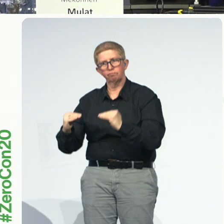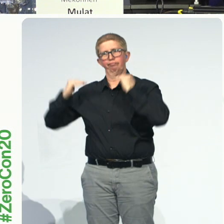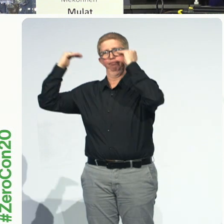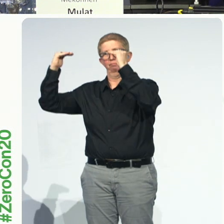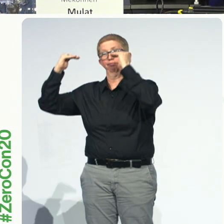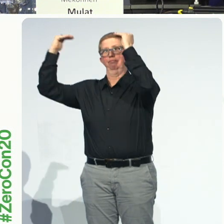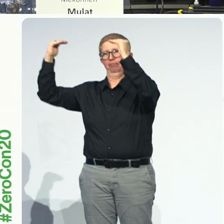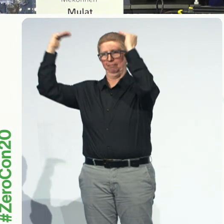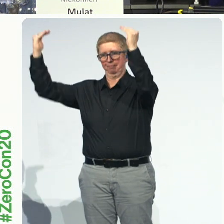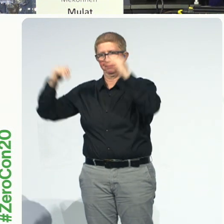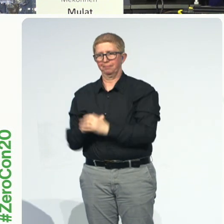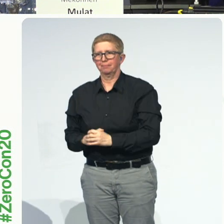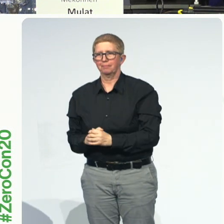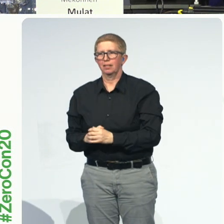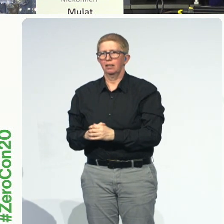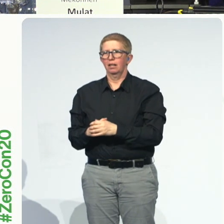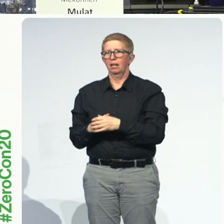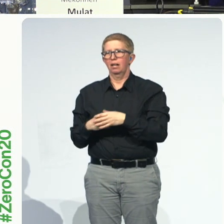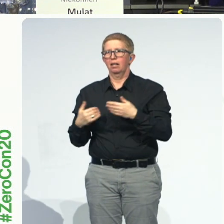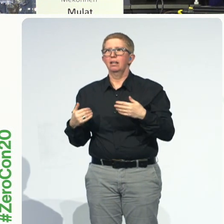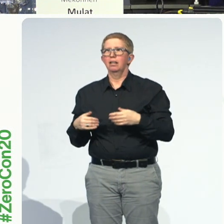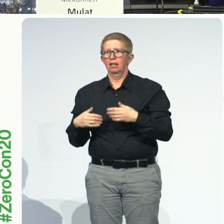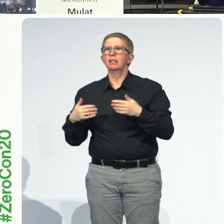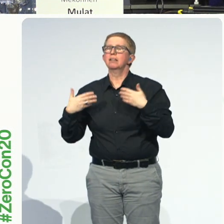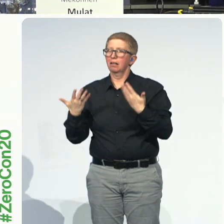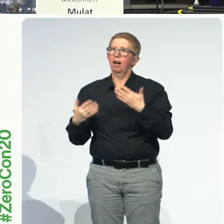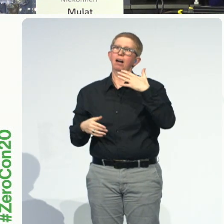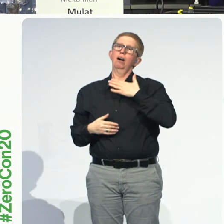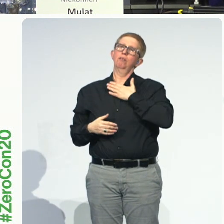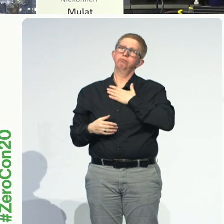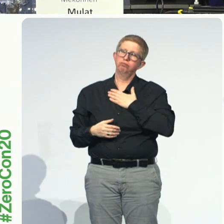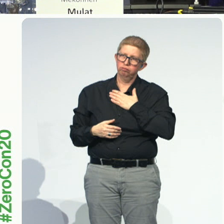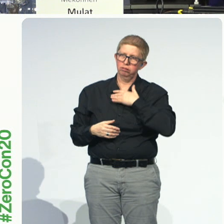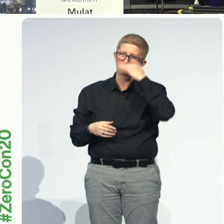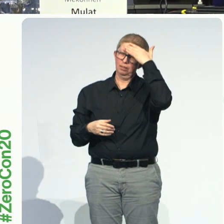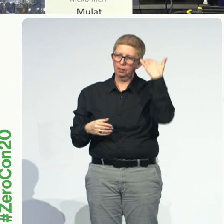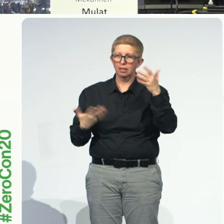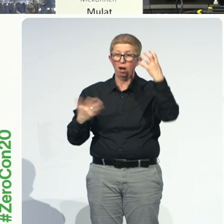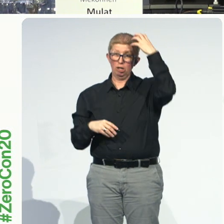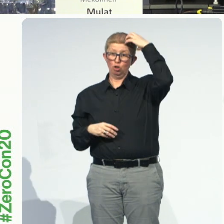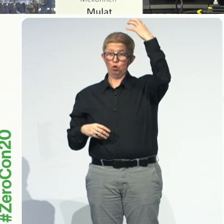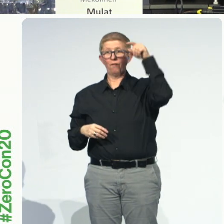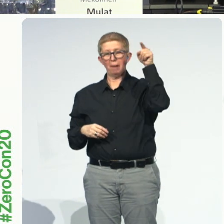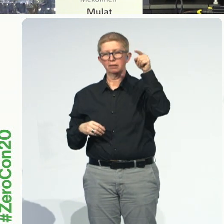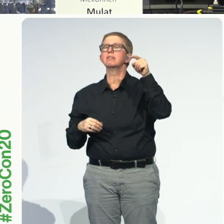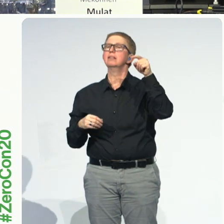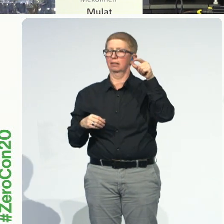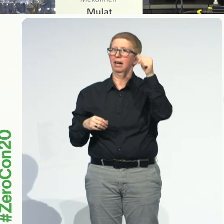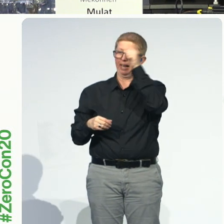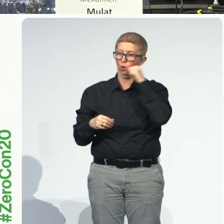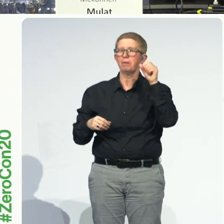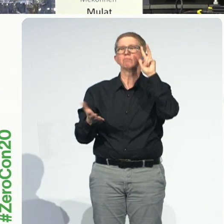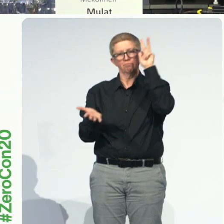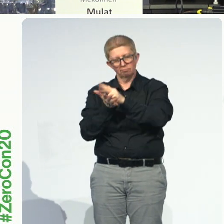with the government of Ethiopia and Felm. In the social service sector, we provide support in the